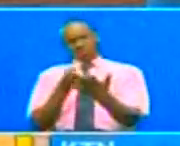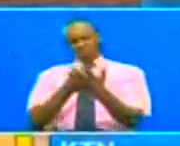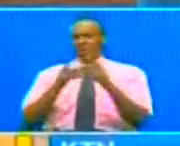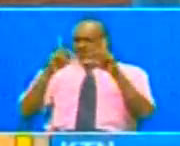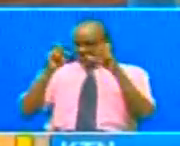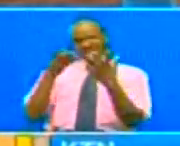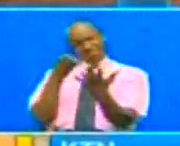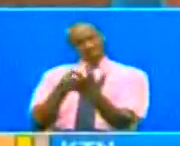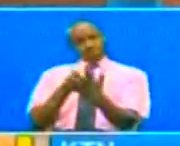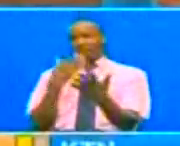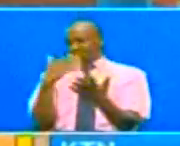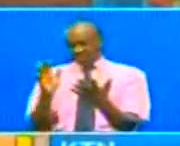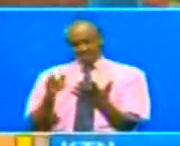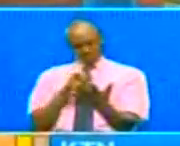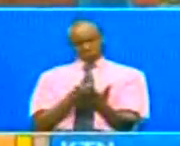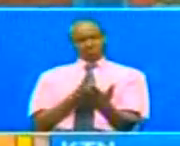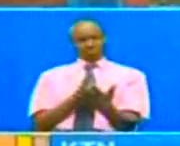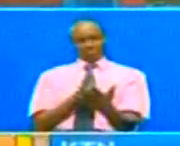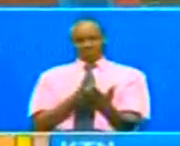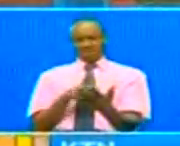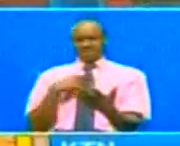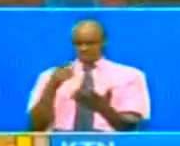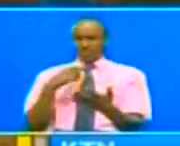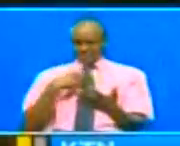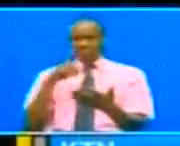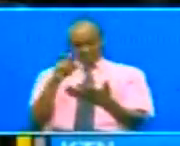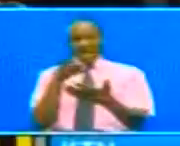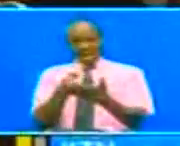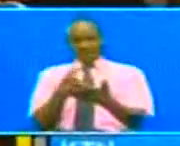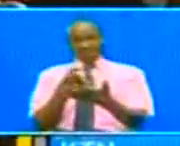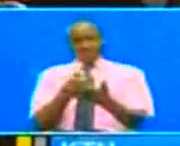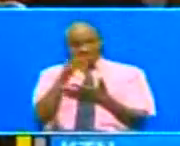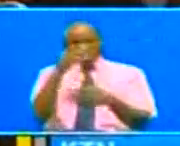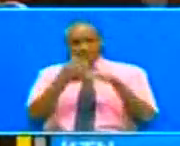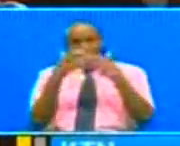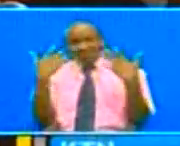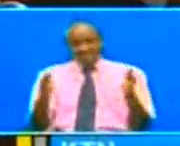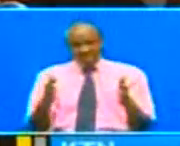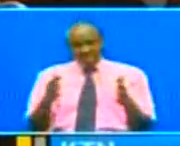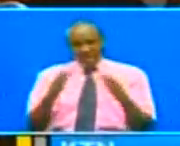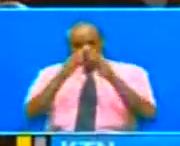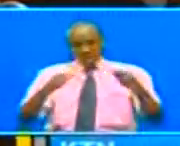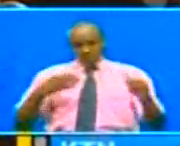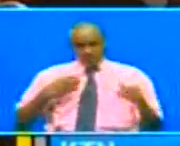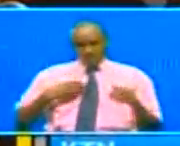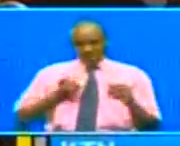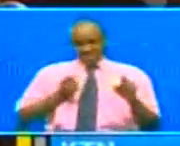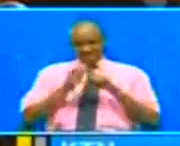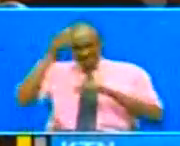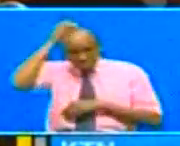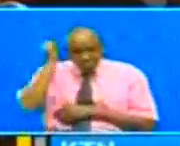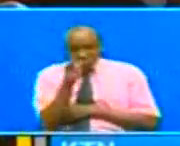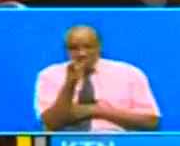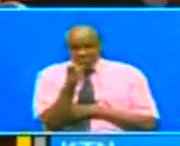of the supposedly completed convent... We have this. I don't know whether... You know that. Can you recognize that?